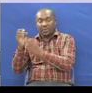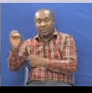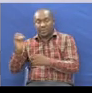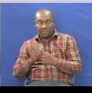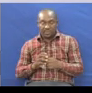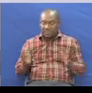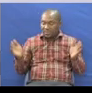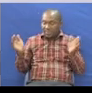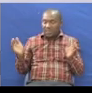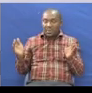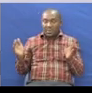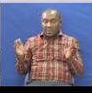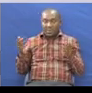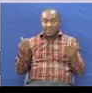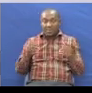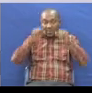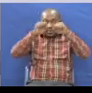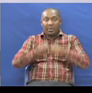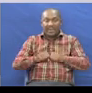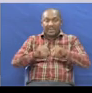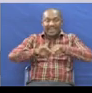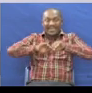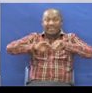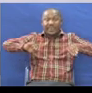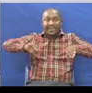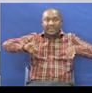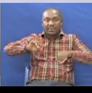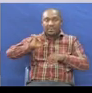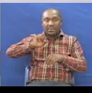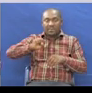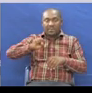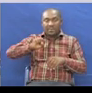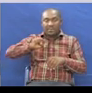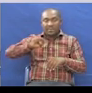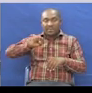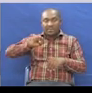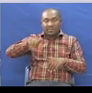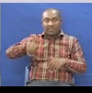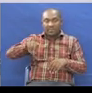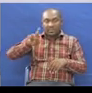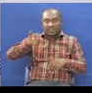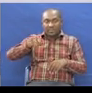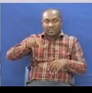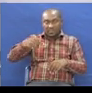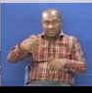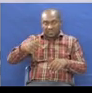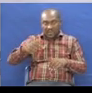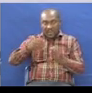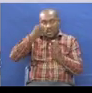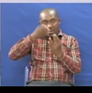Our solving here should involve splitting the middle term. The challenge here, our middle term